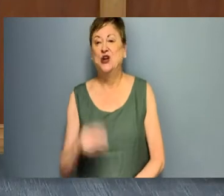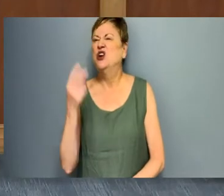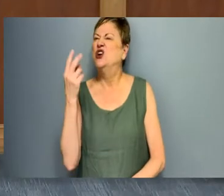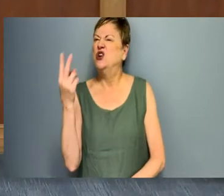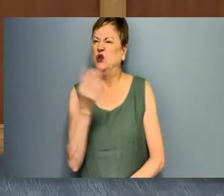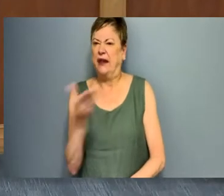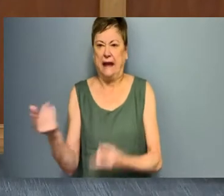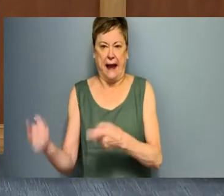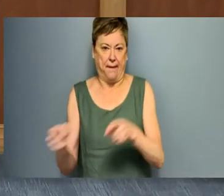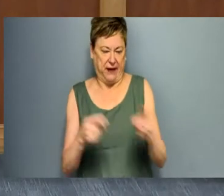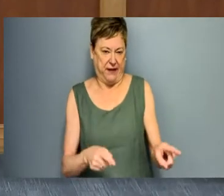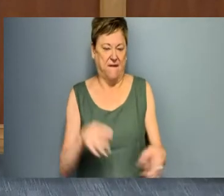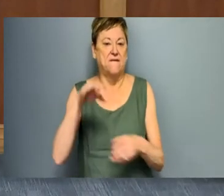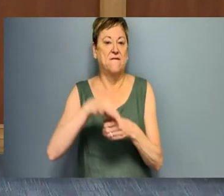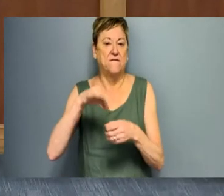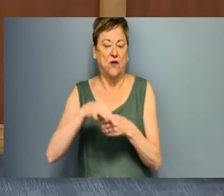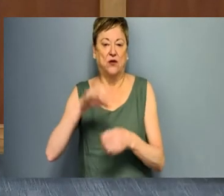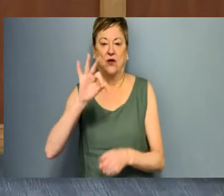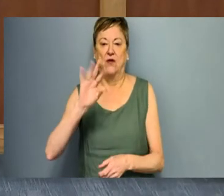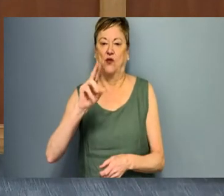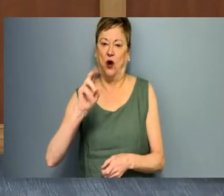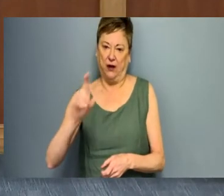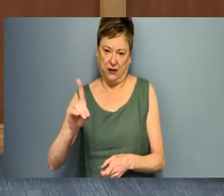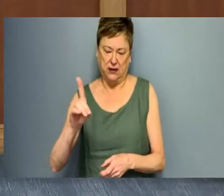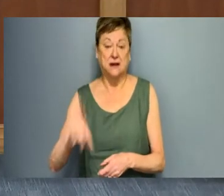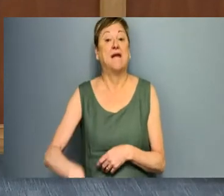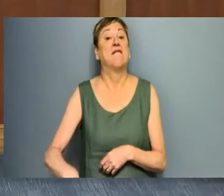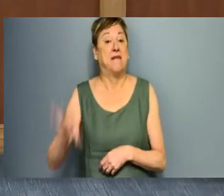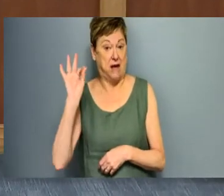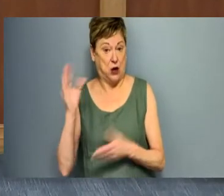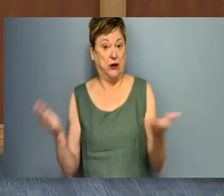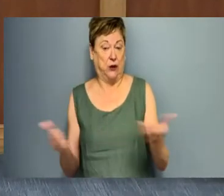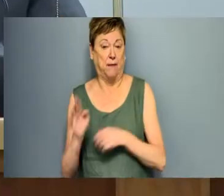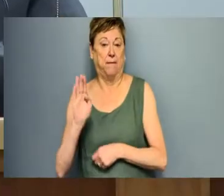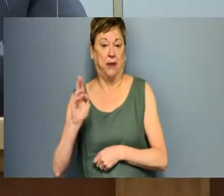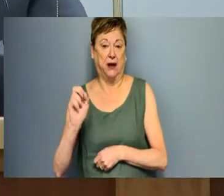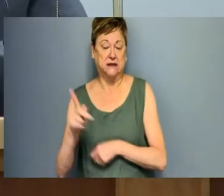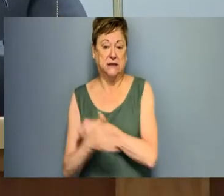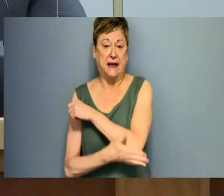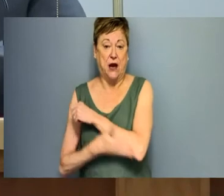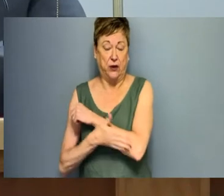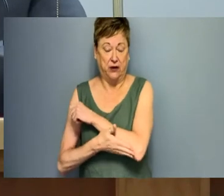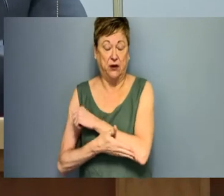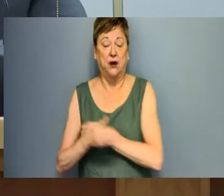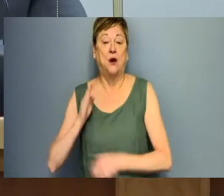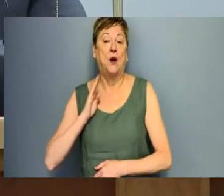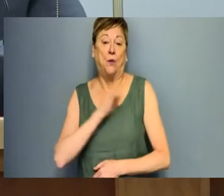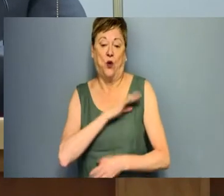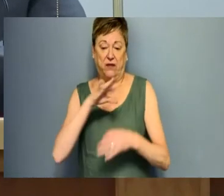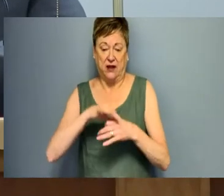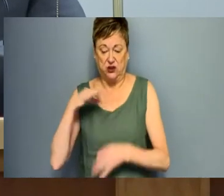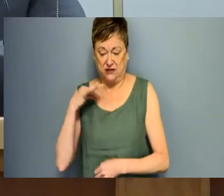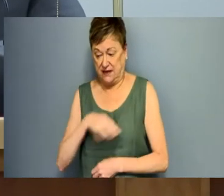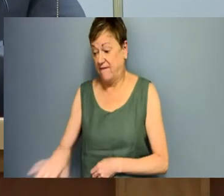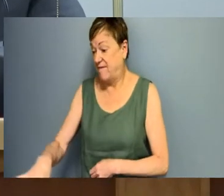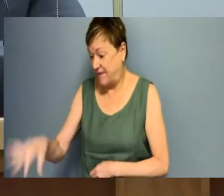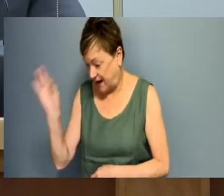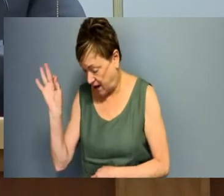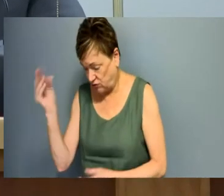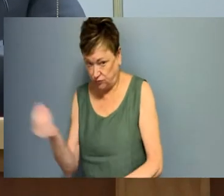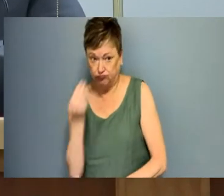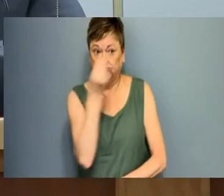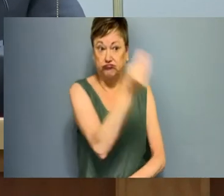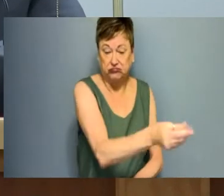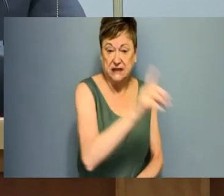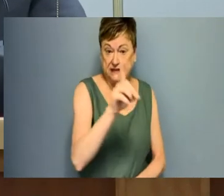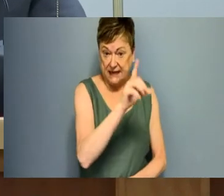instances of fraud which were discovered in Bucks County that was discovered by our Board of Election staff, turned over to the district attorney who